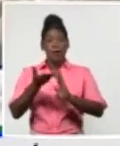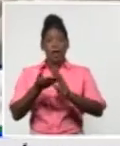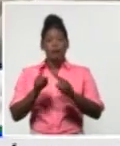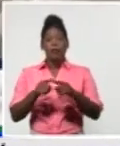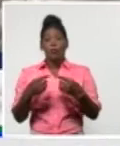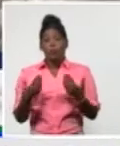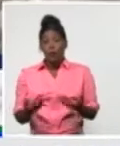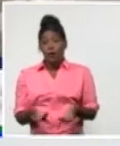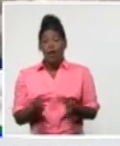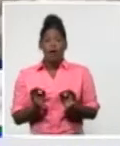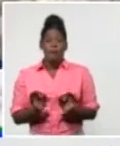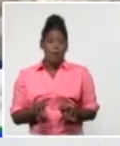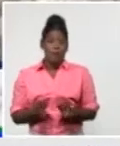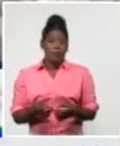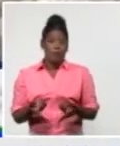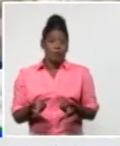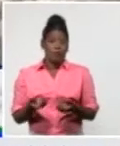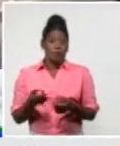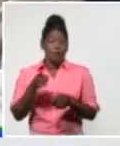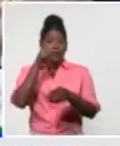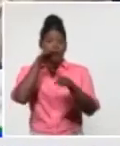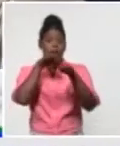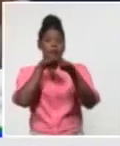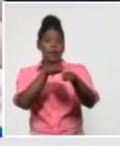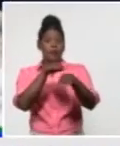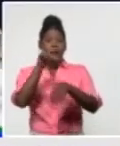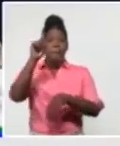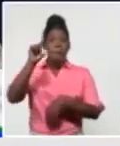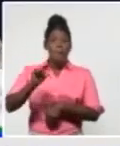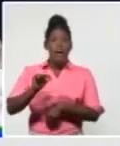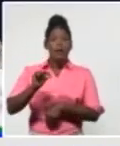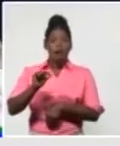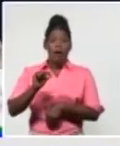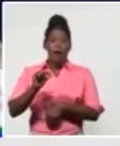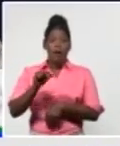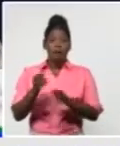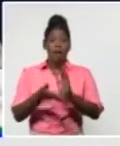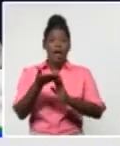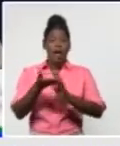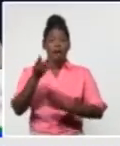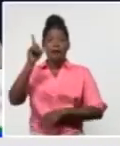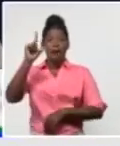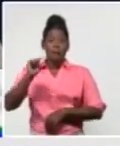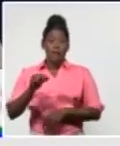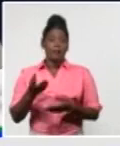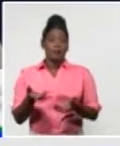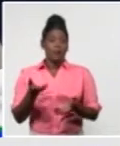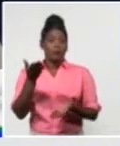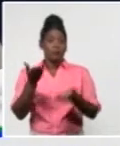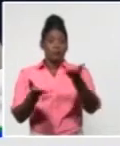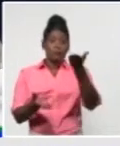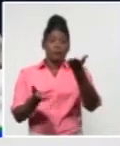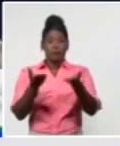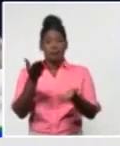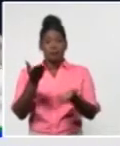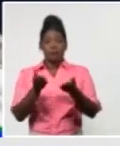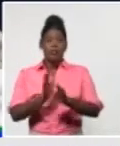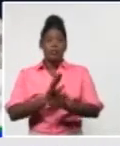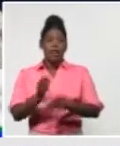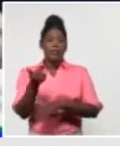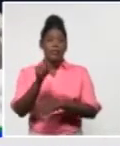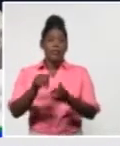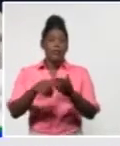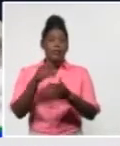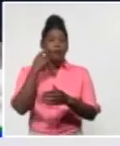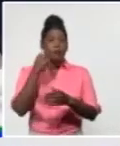decreasing because the number of patients admitted in the last 10 days. We have to remember that we are discharging